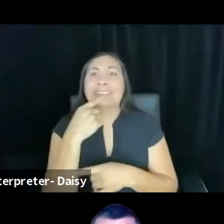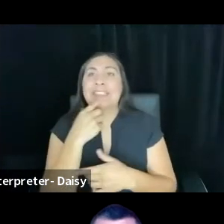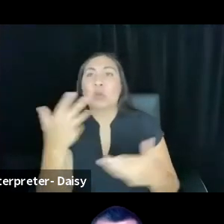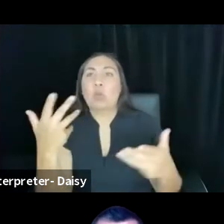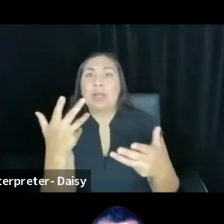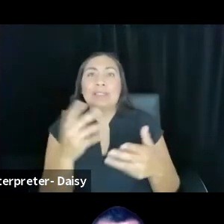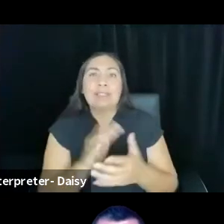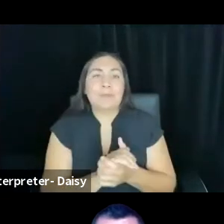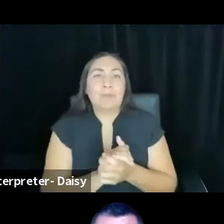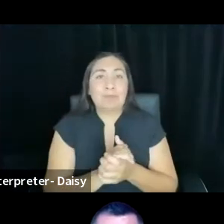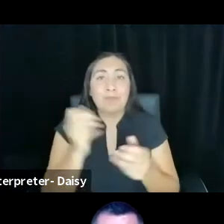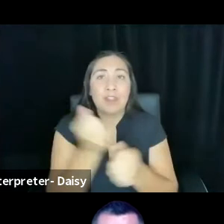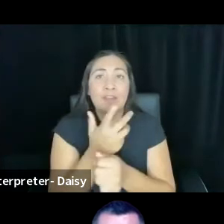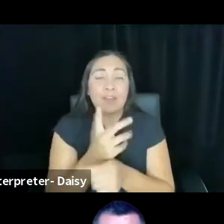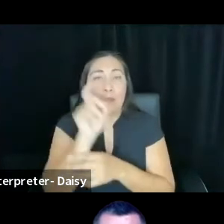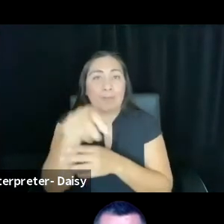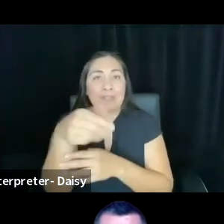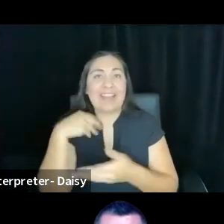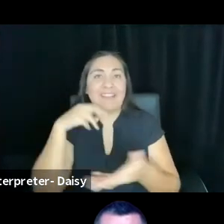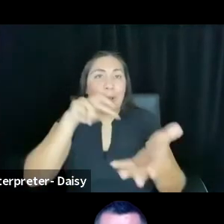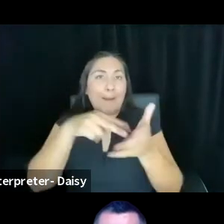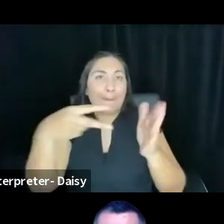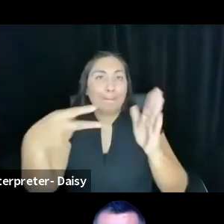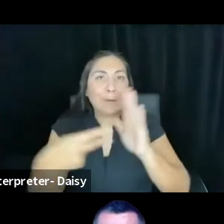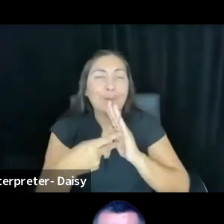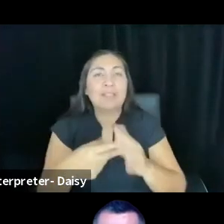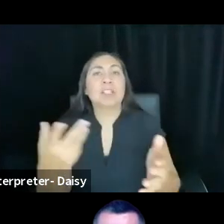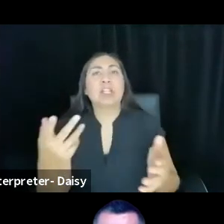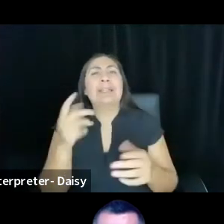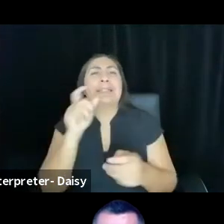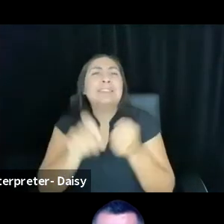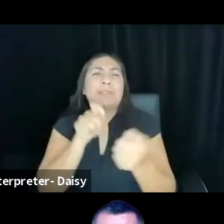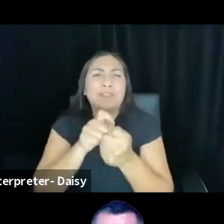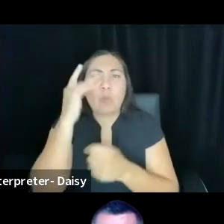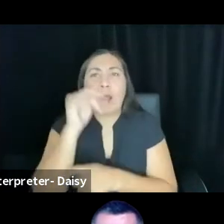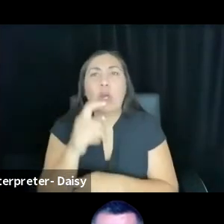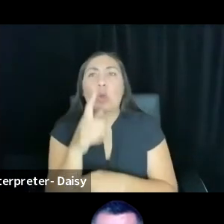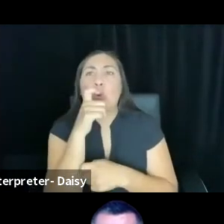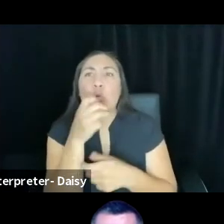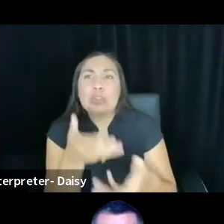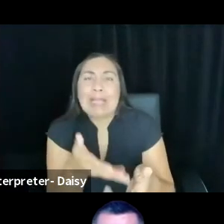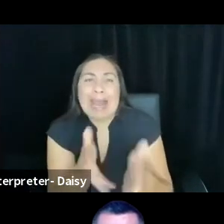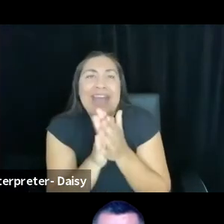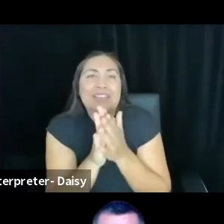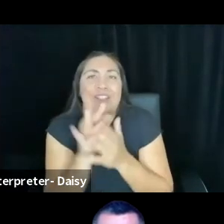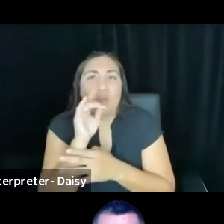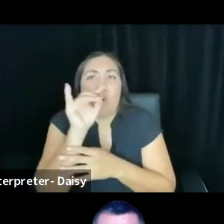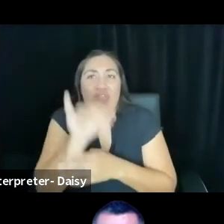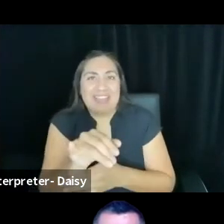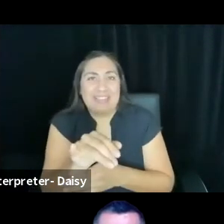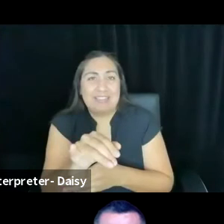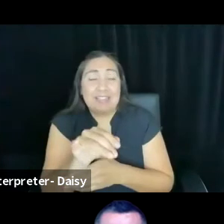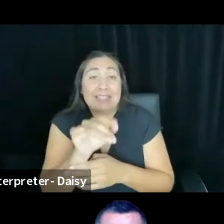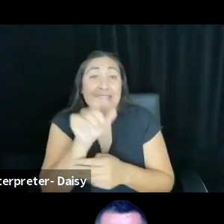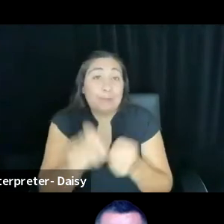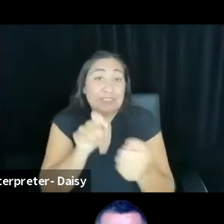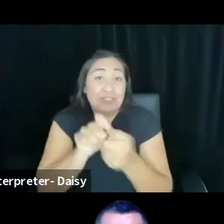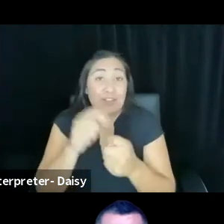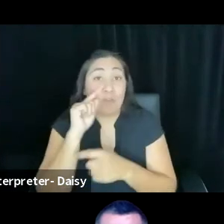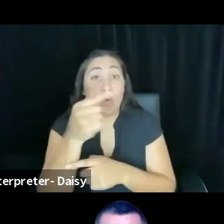for digital content. Who's asking for it? And maybe, Jeffrey, to your point, are we listening to the needs of our